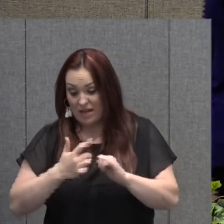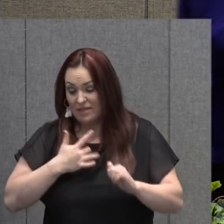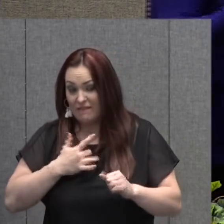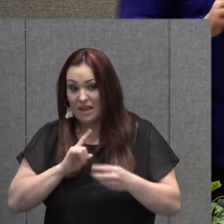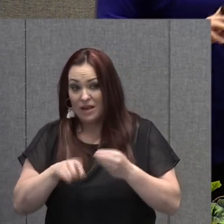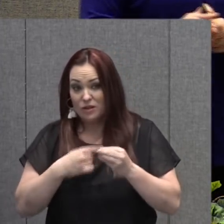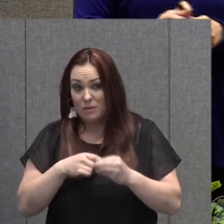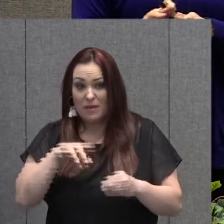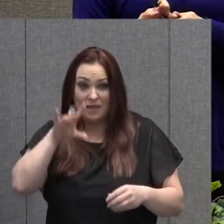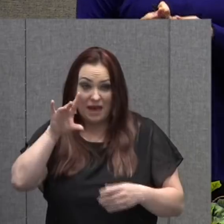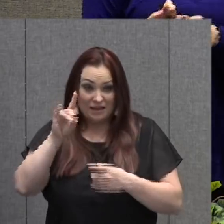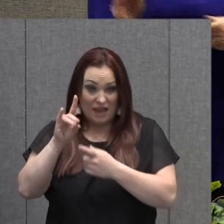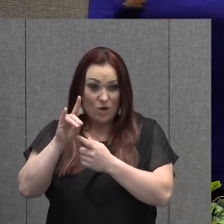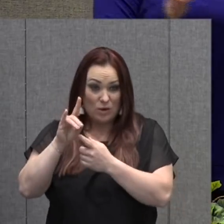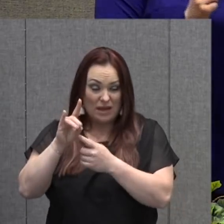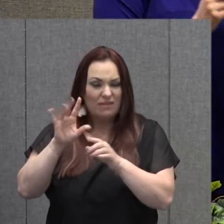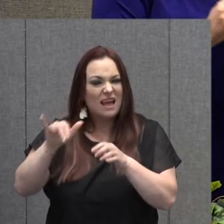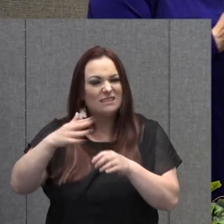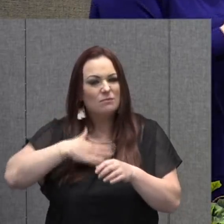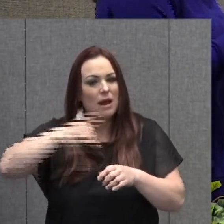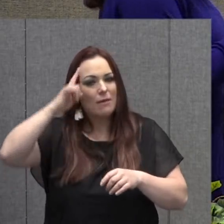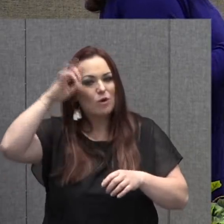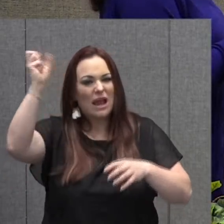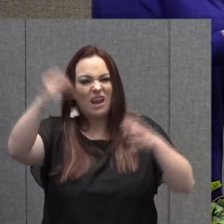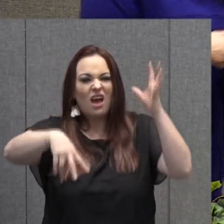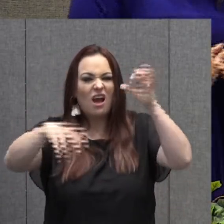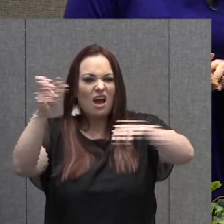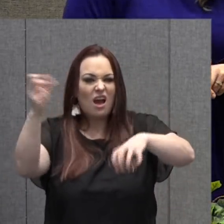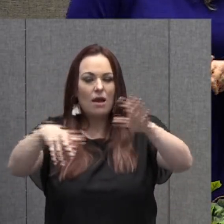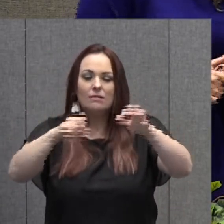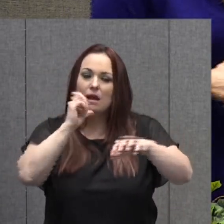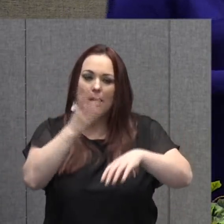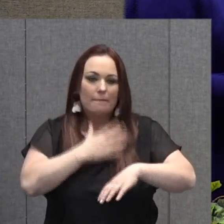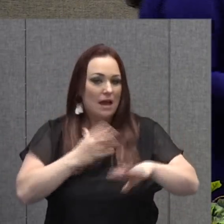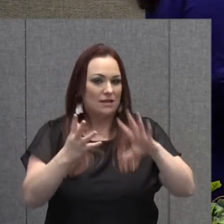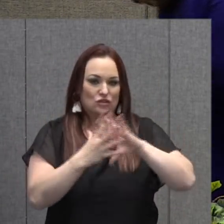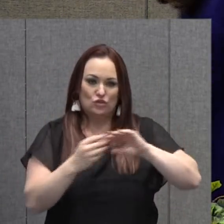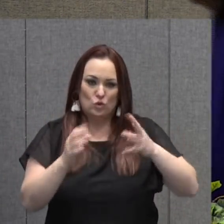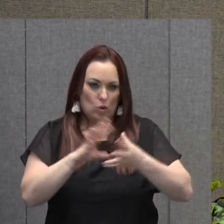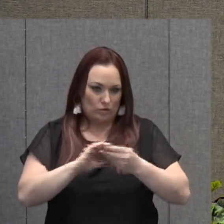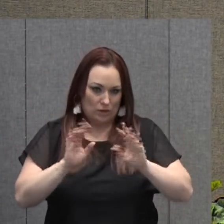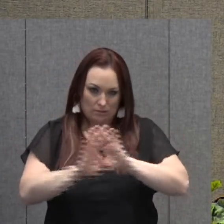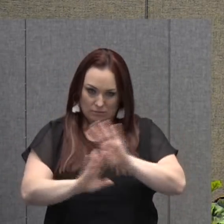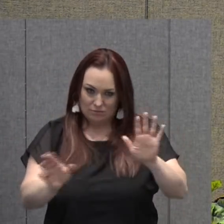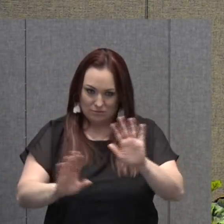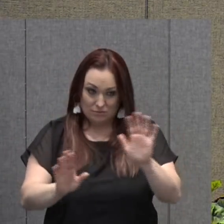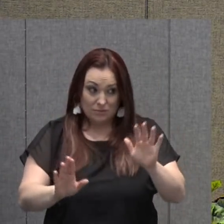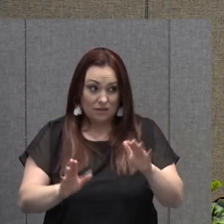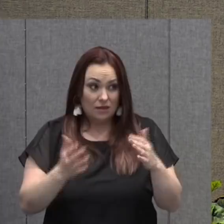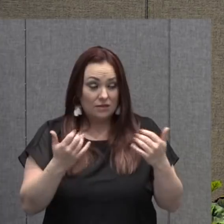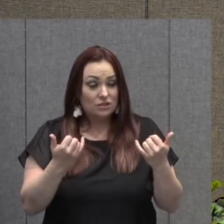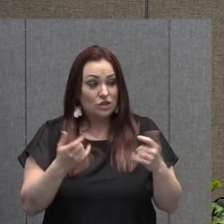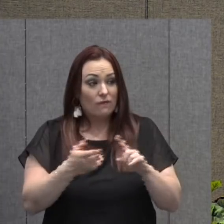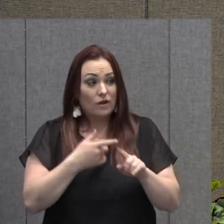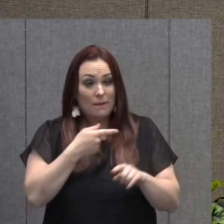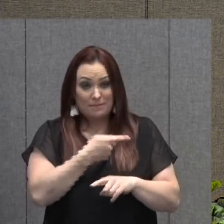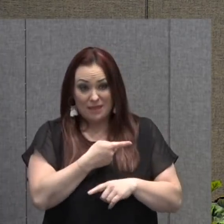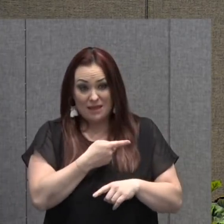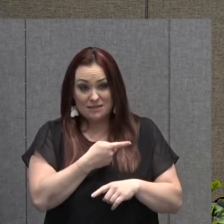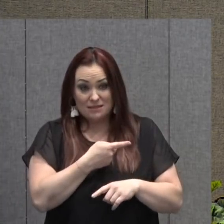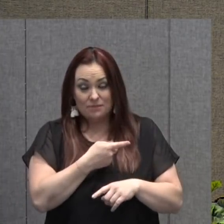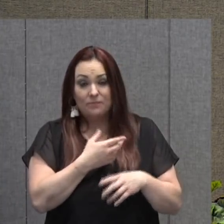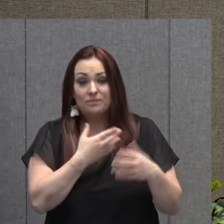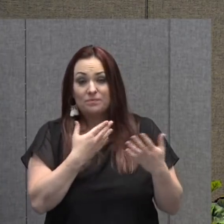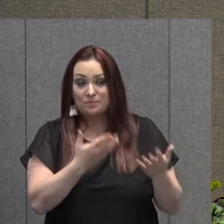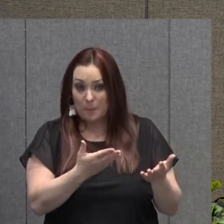Now, this is just my brain dump of ideas, guys. This is not my story. Now, so where I would go from this, boys and